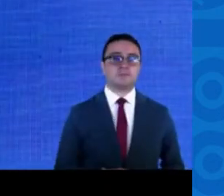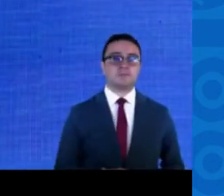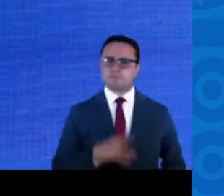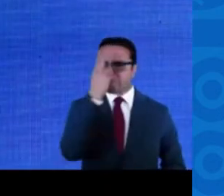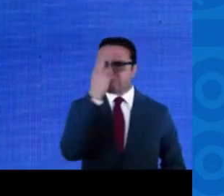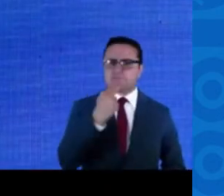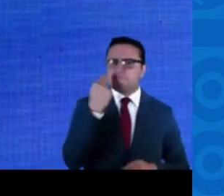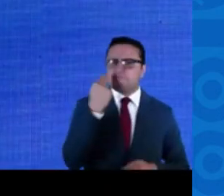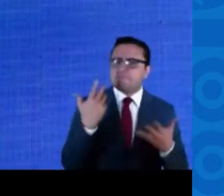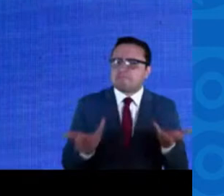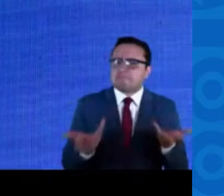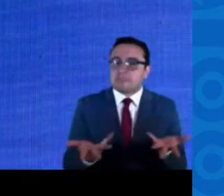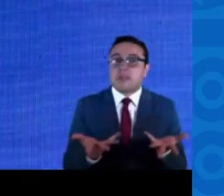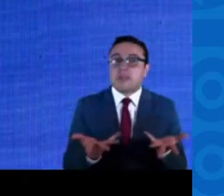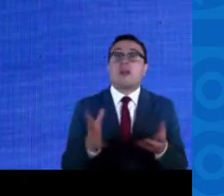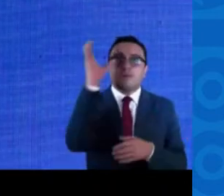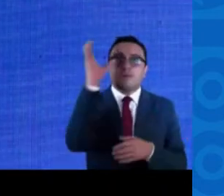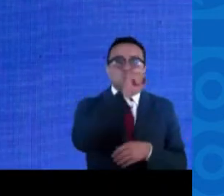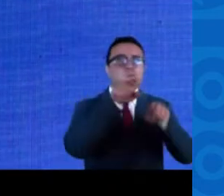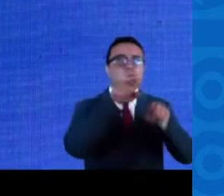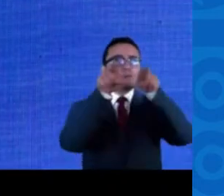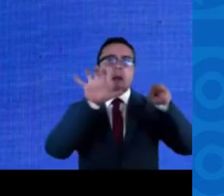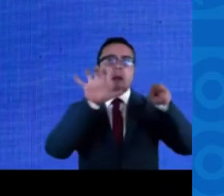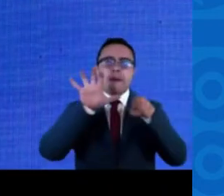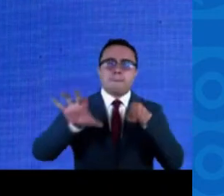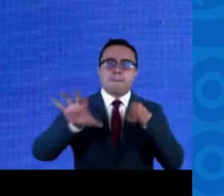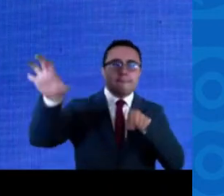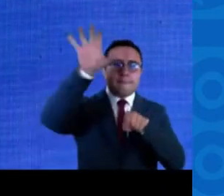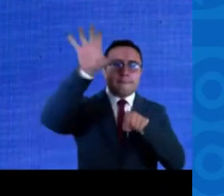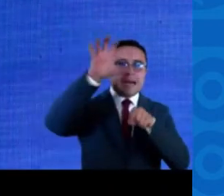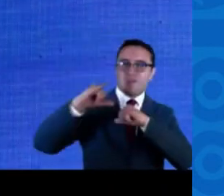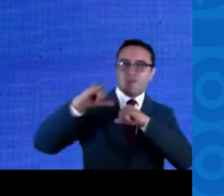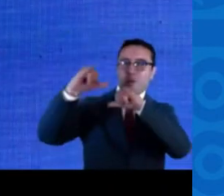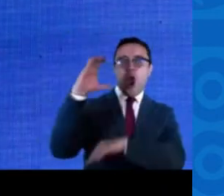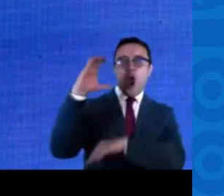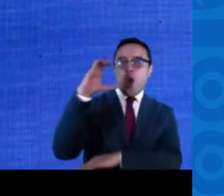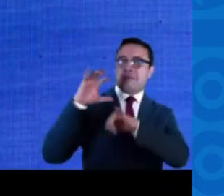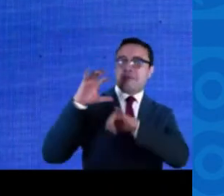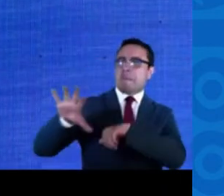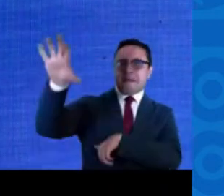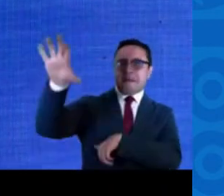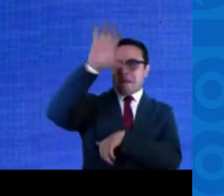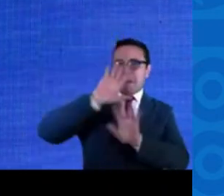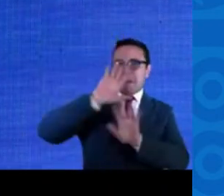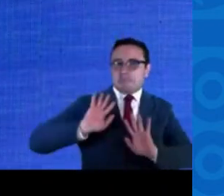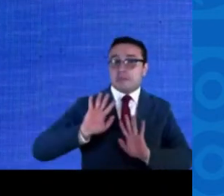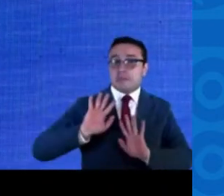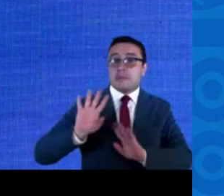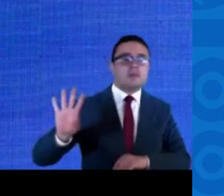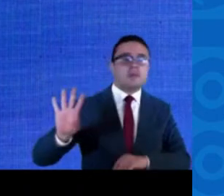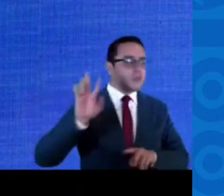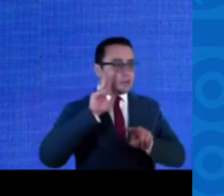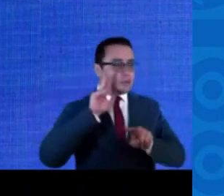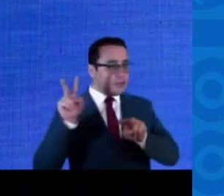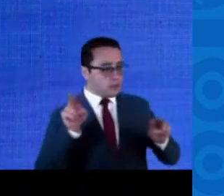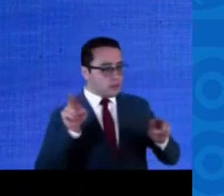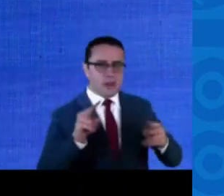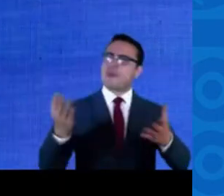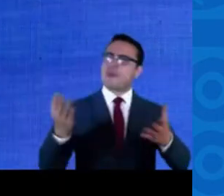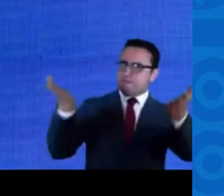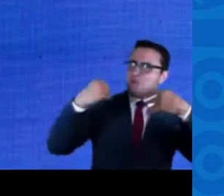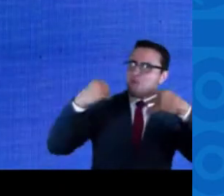the determination, the vocation that many countries such as ours have had